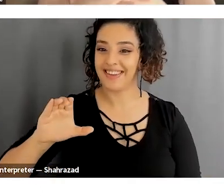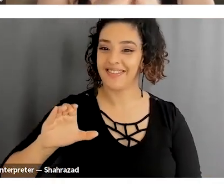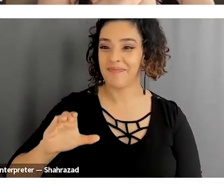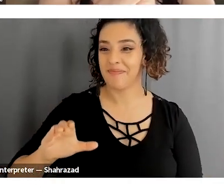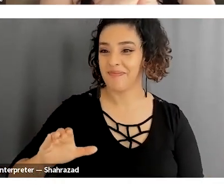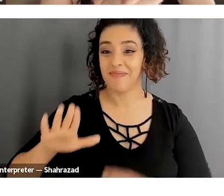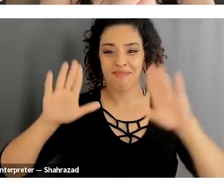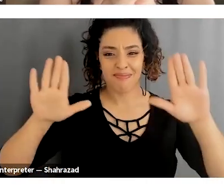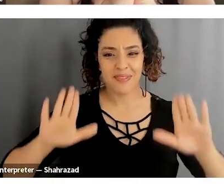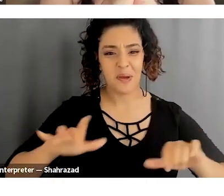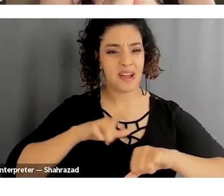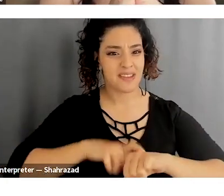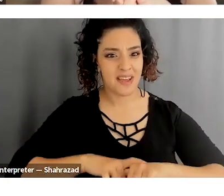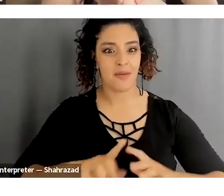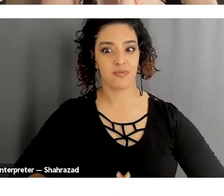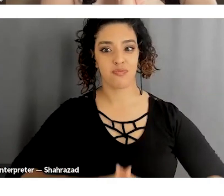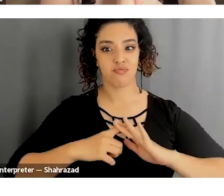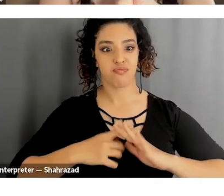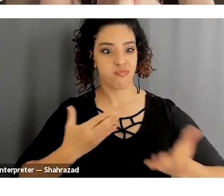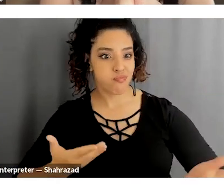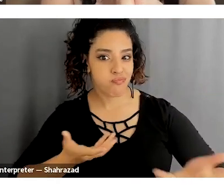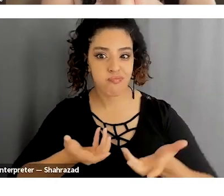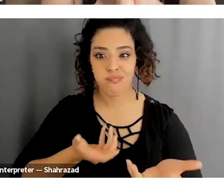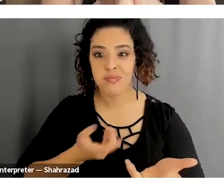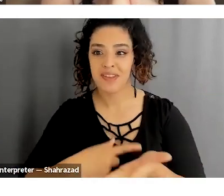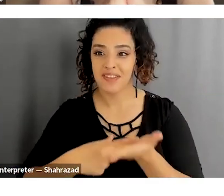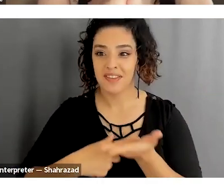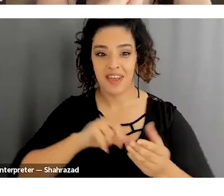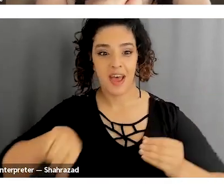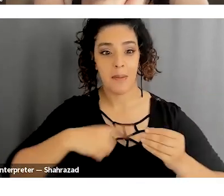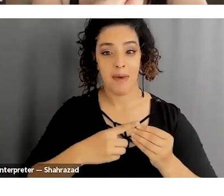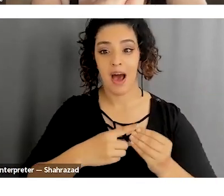Wonderful time to start talking about flower waste,